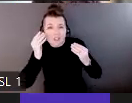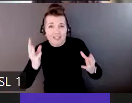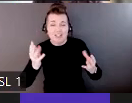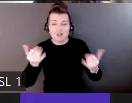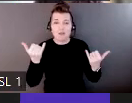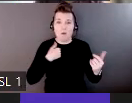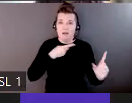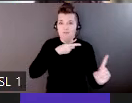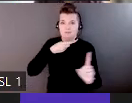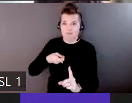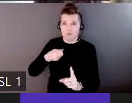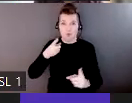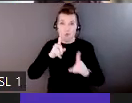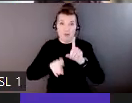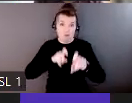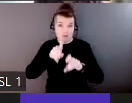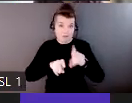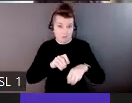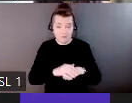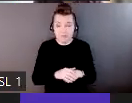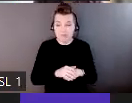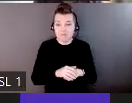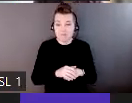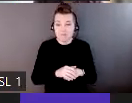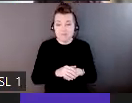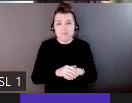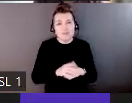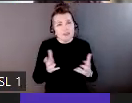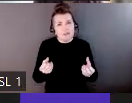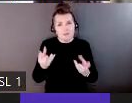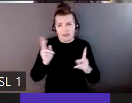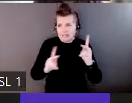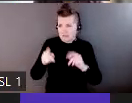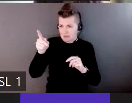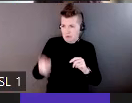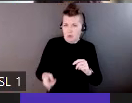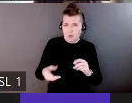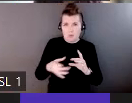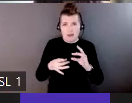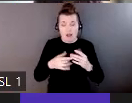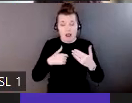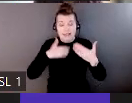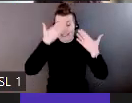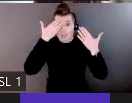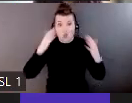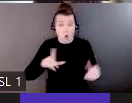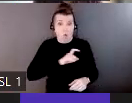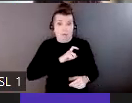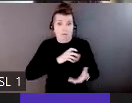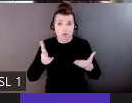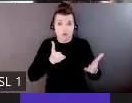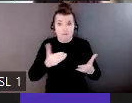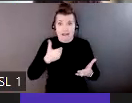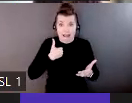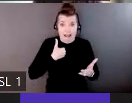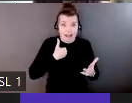in summary, we've had a lot of people say, wow, I didn't even know this existed in policing services.